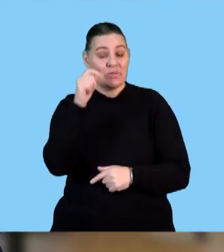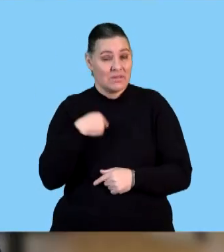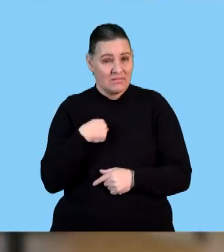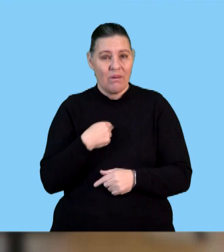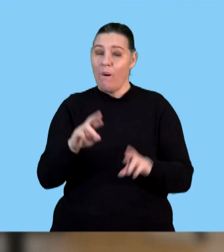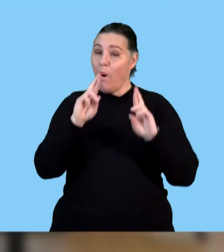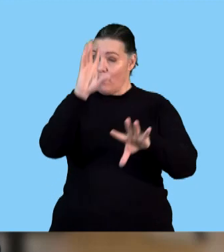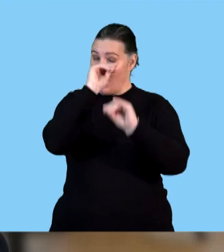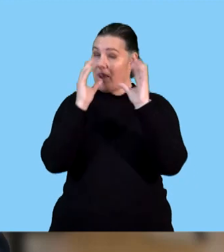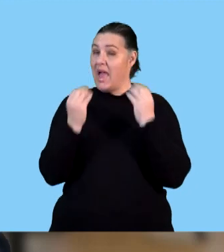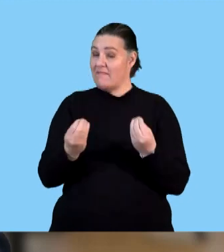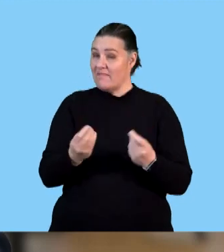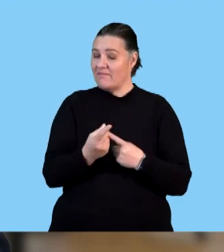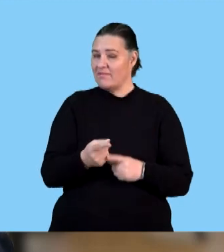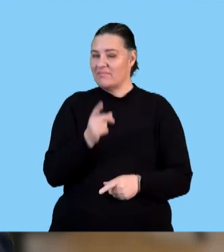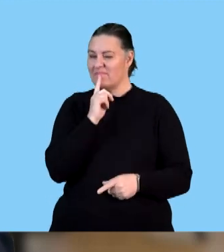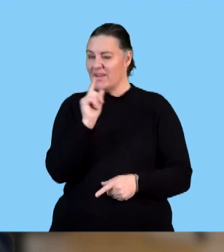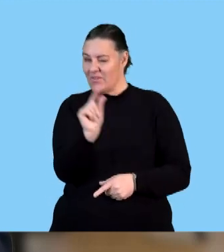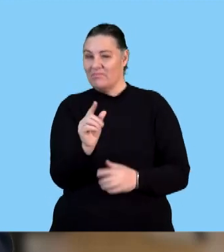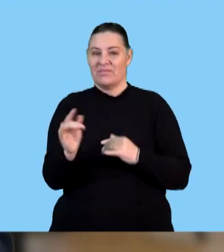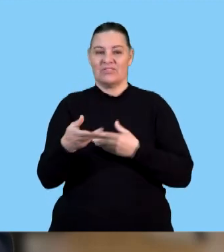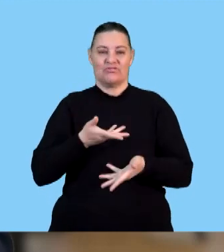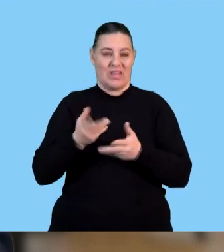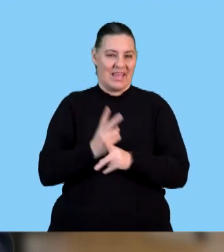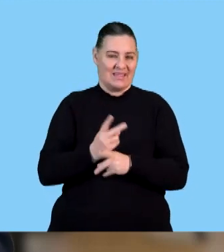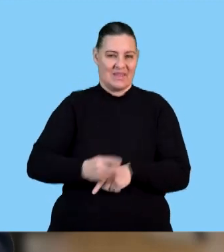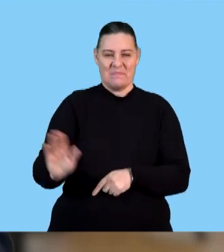today. I hope you guys learned something, and I look forward to chatting to you guys